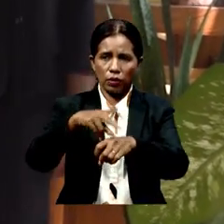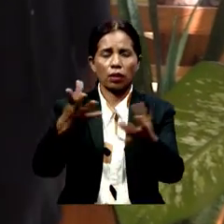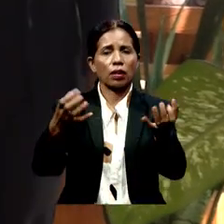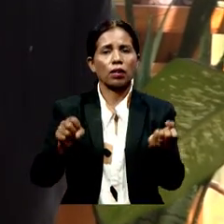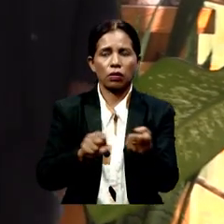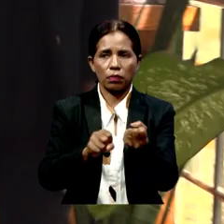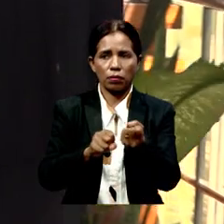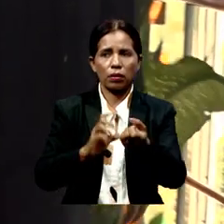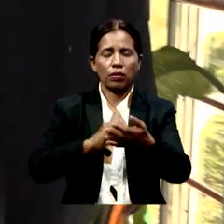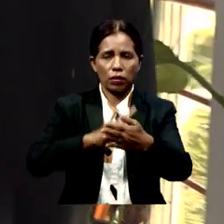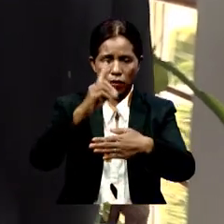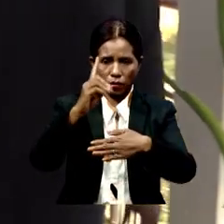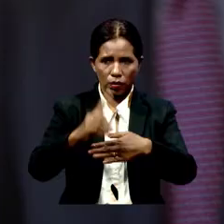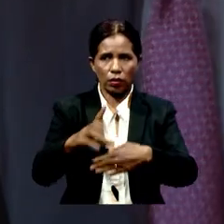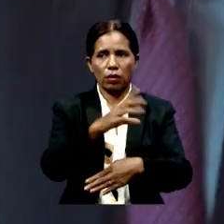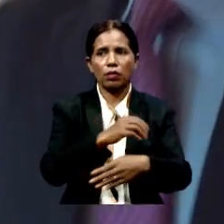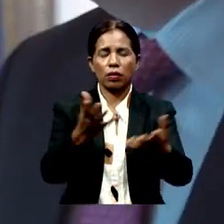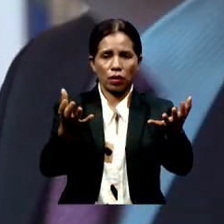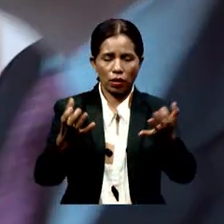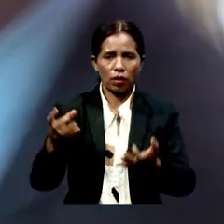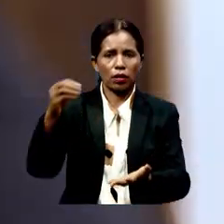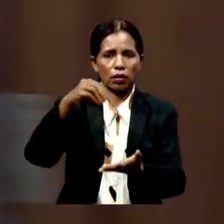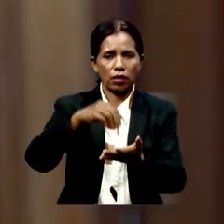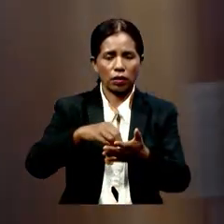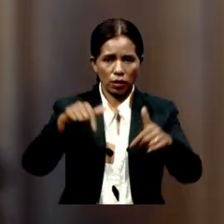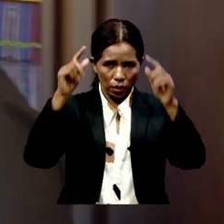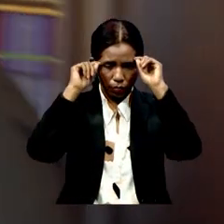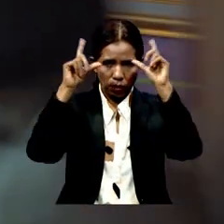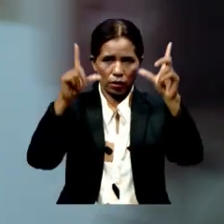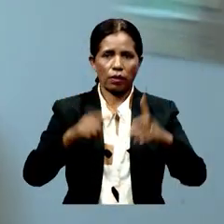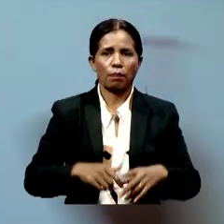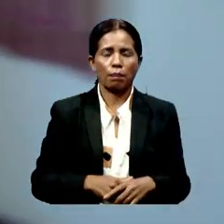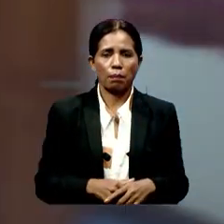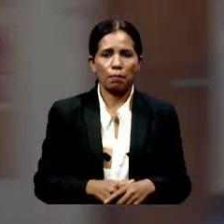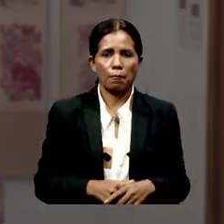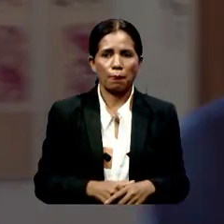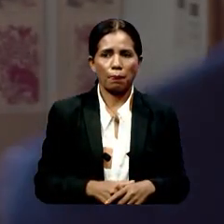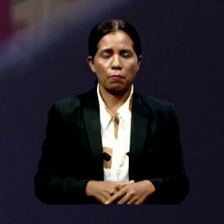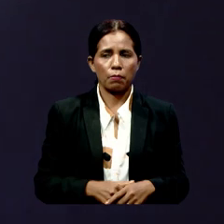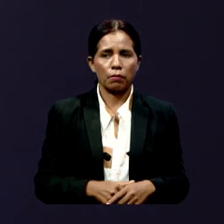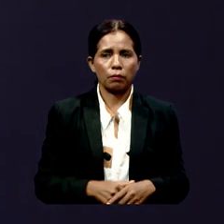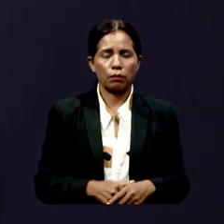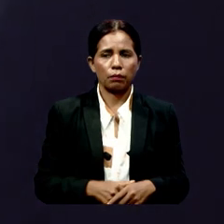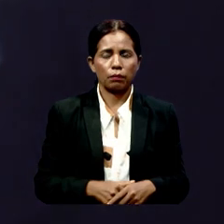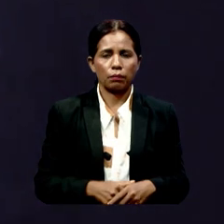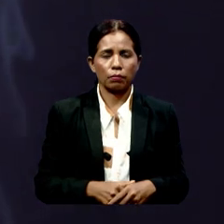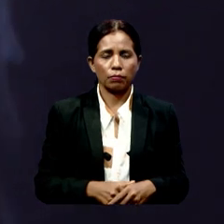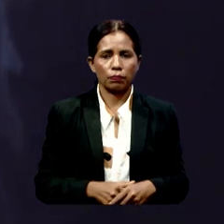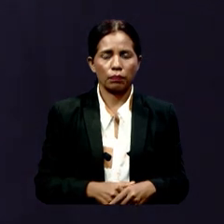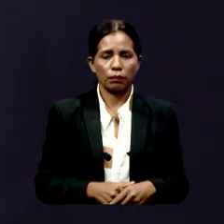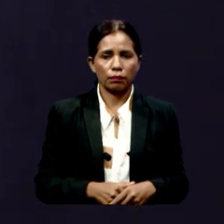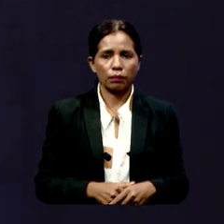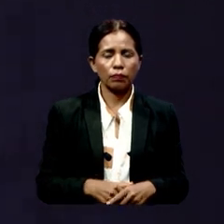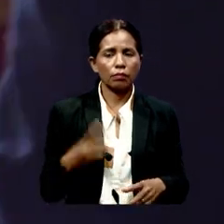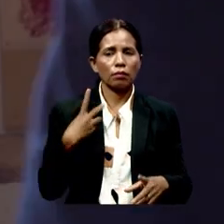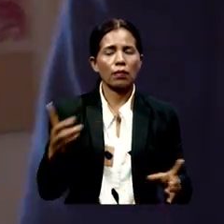apoia dezenvolvimentu no mos hakarak investe Timor-Leste. To meet with the president